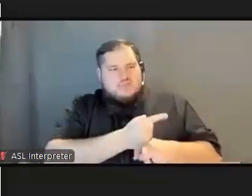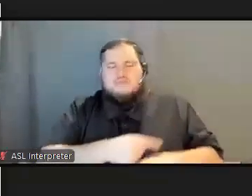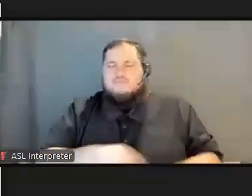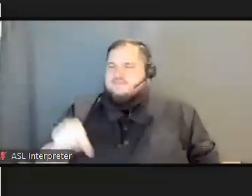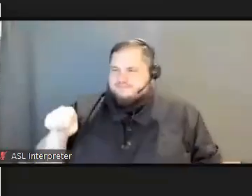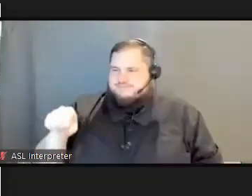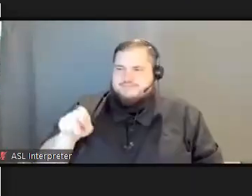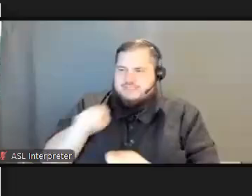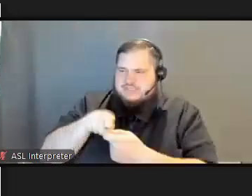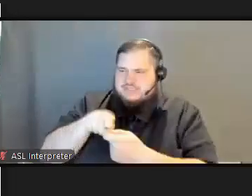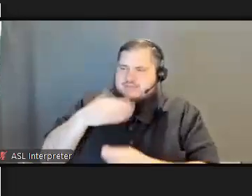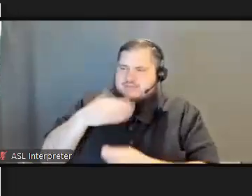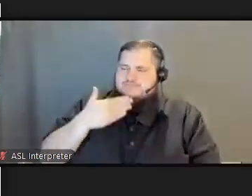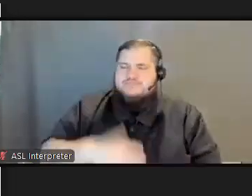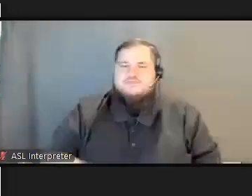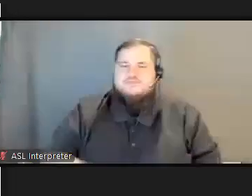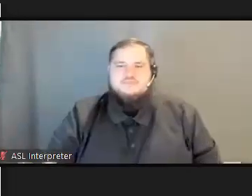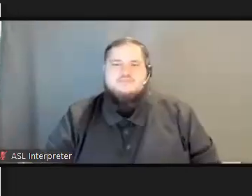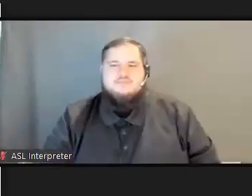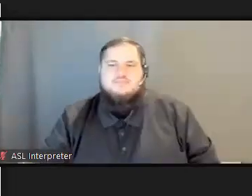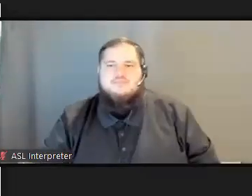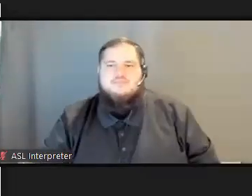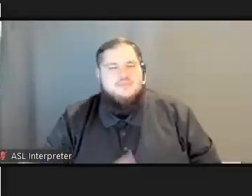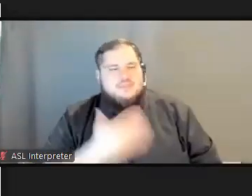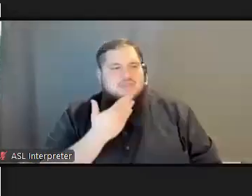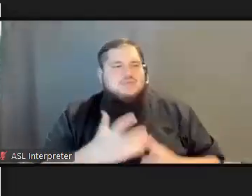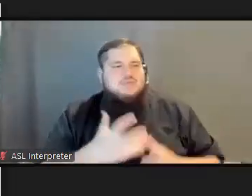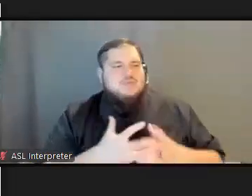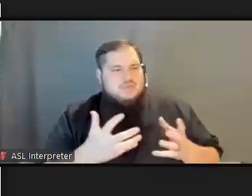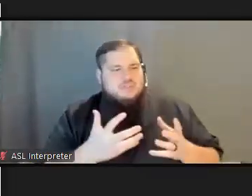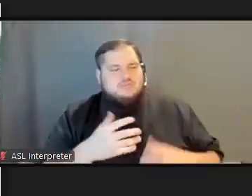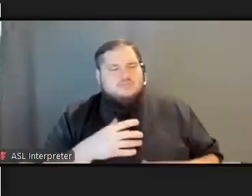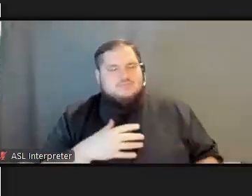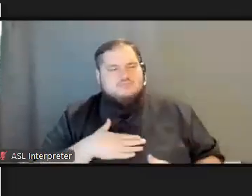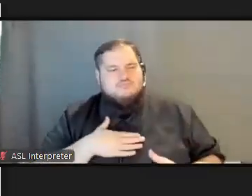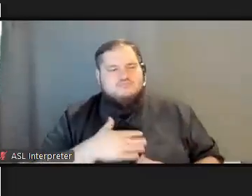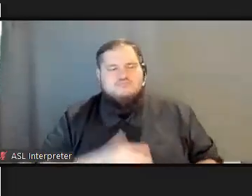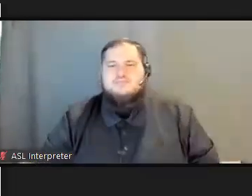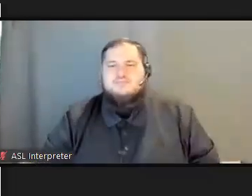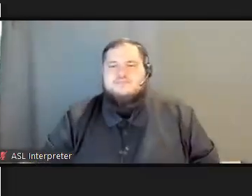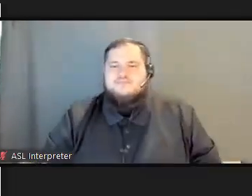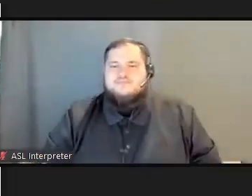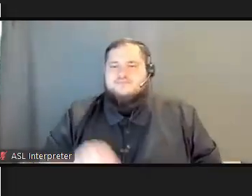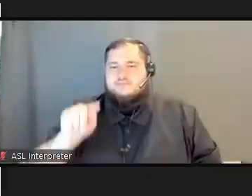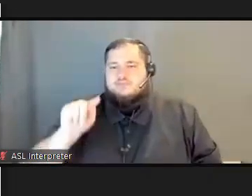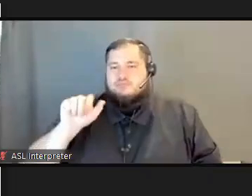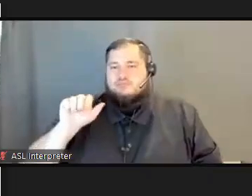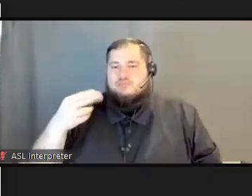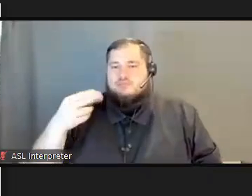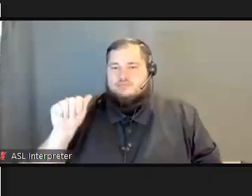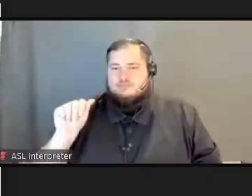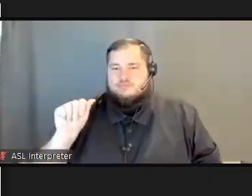exactly right. Thank bring you. that forward. Great. Thank you so much. I appreciate that, Jamie. Tasha.